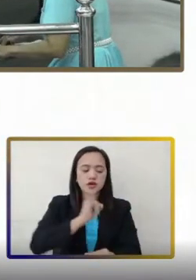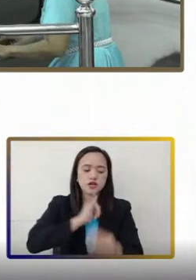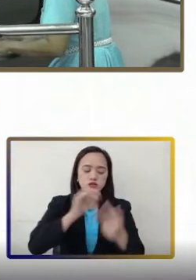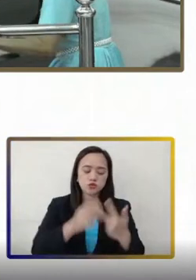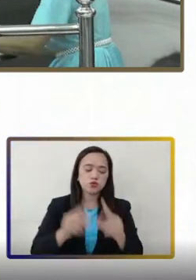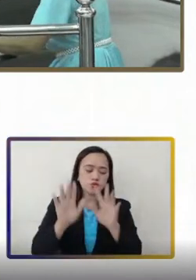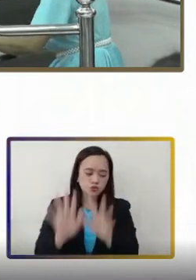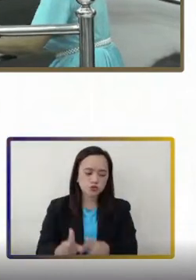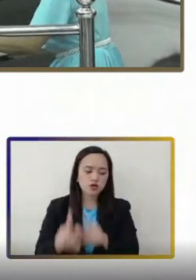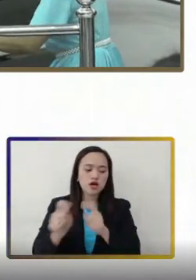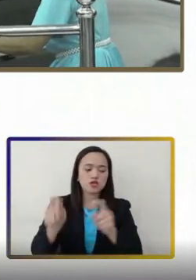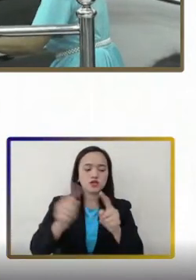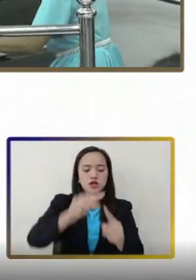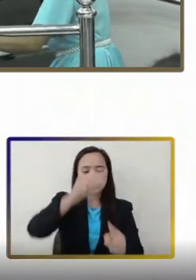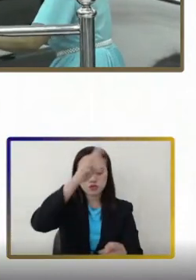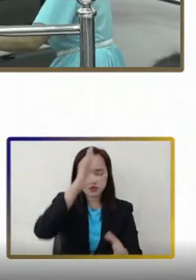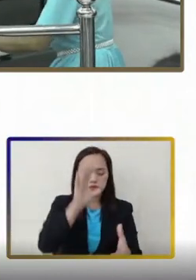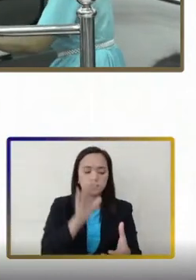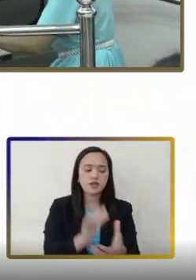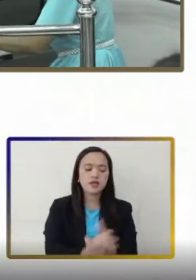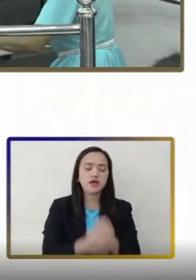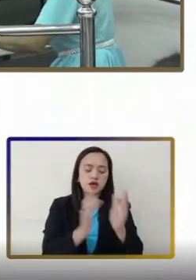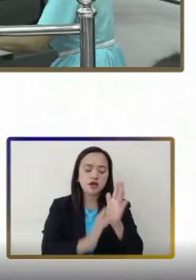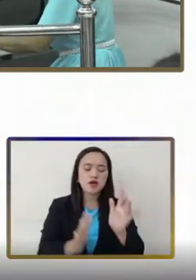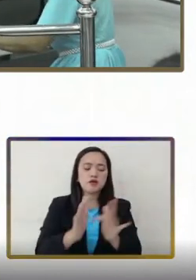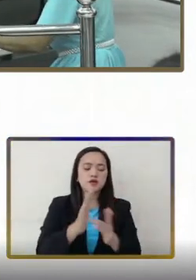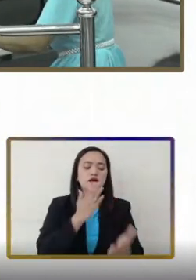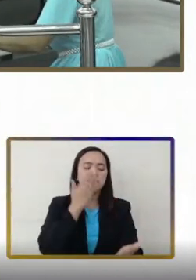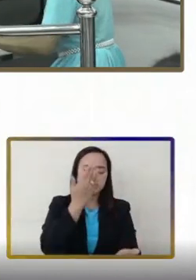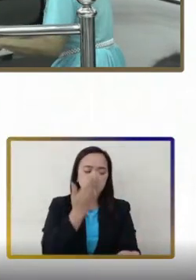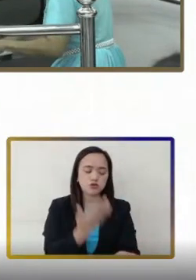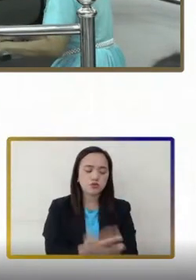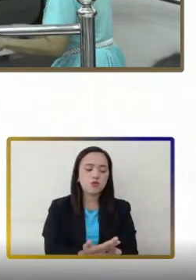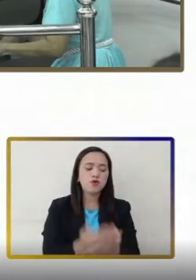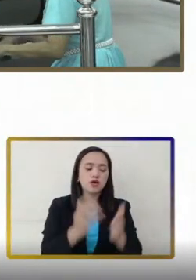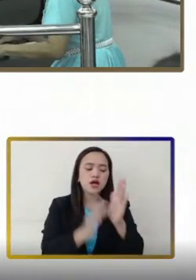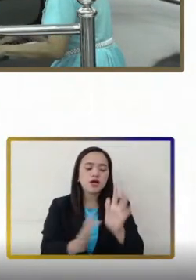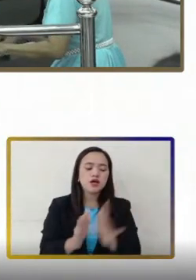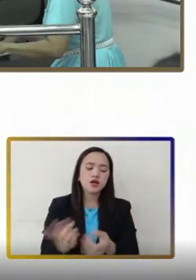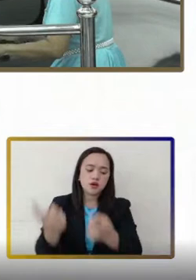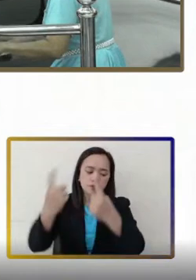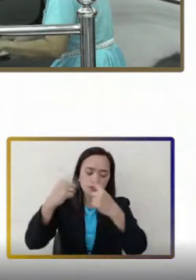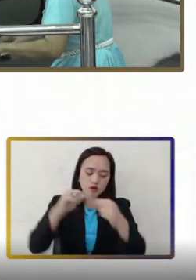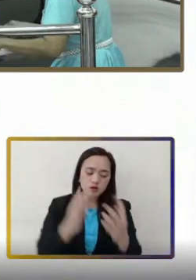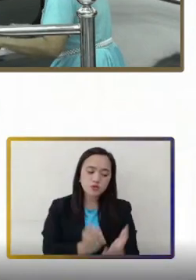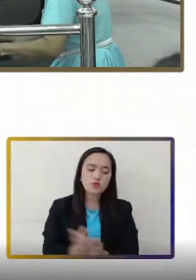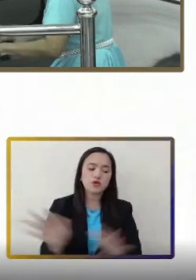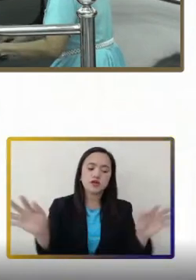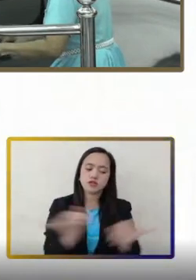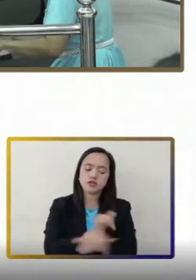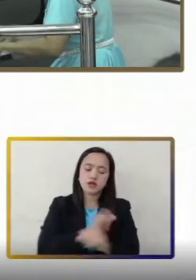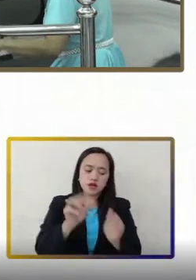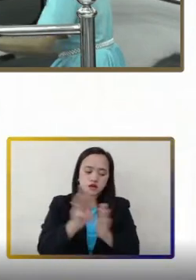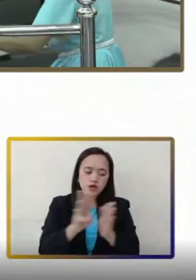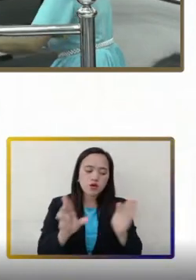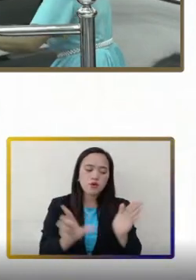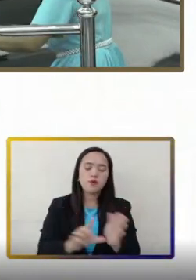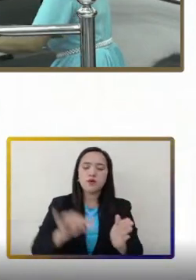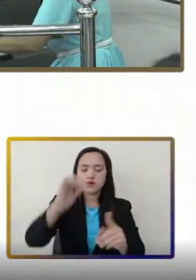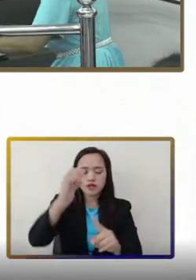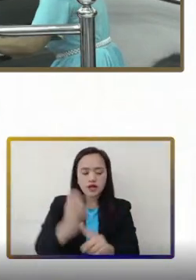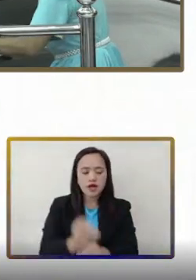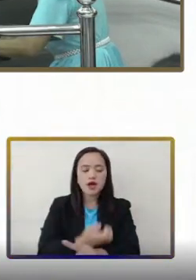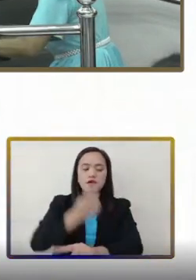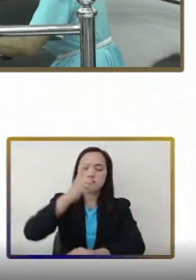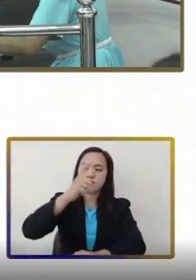faith, I choose to trust, to believe He is good. He'll like he said he